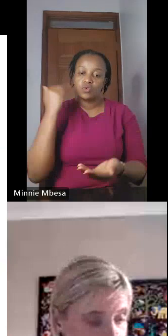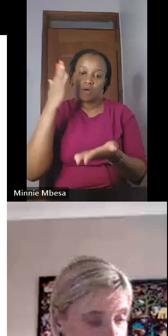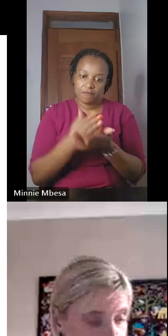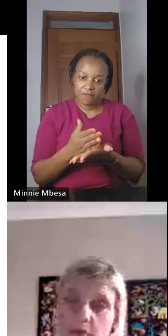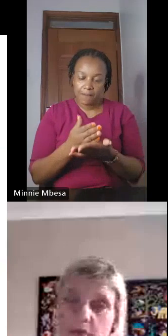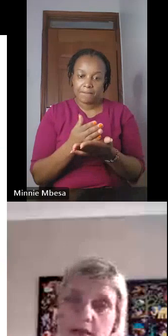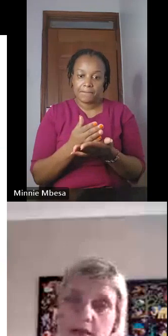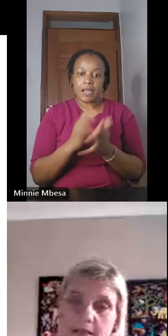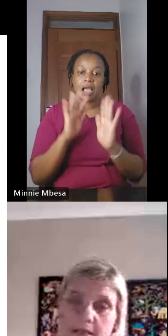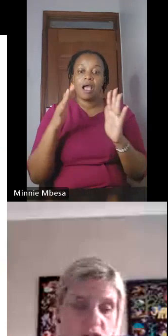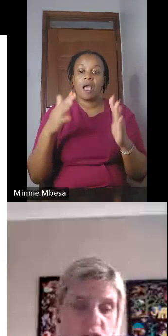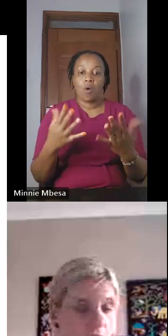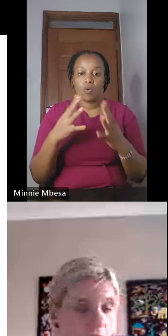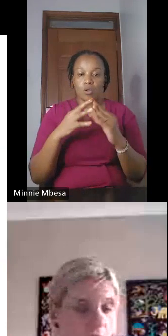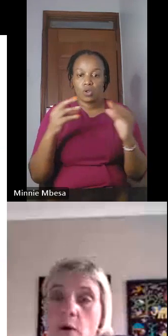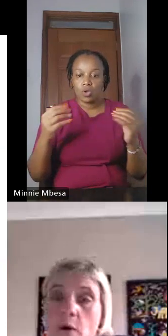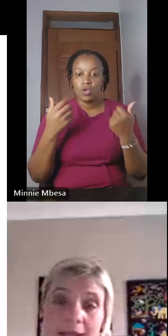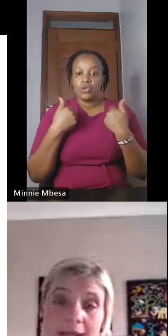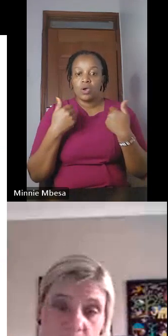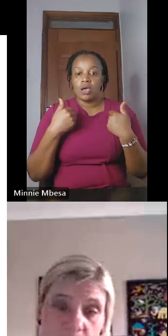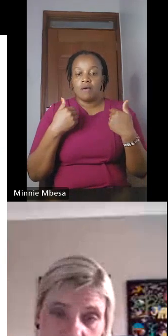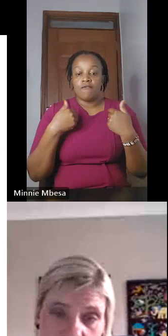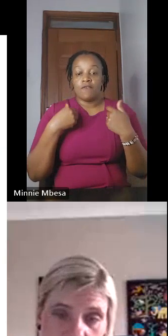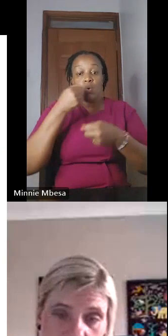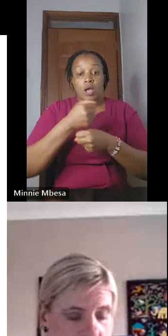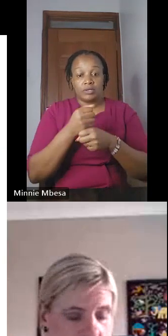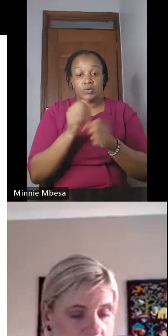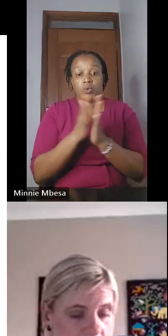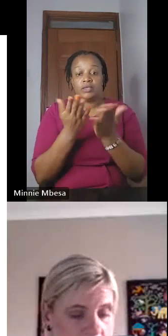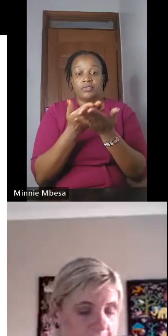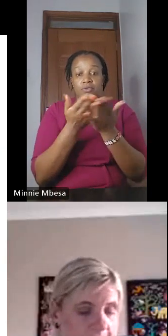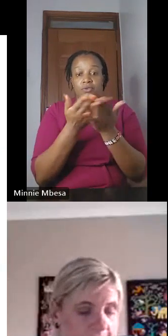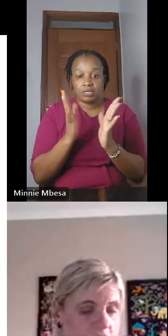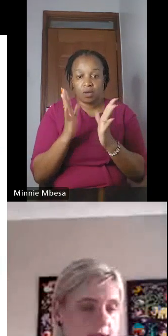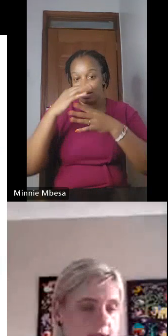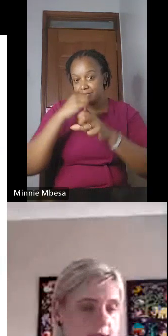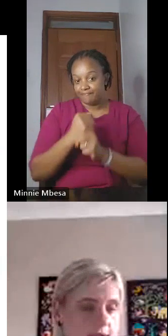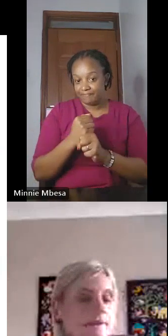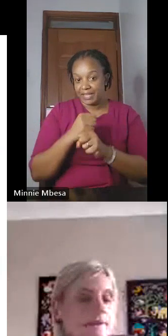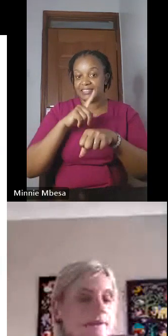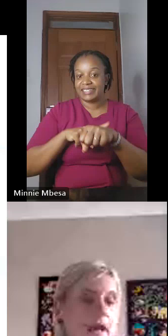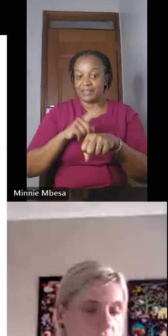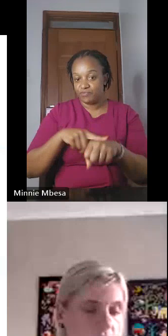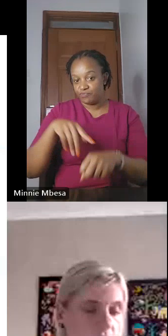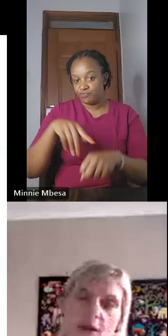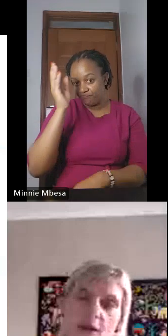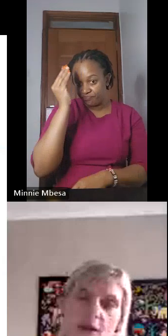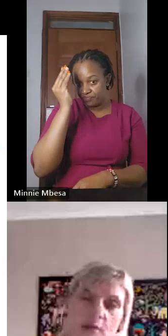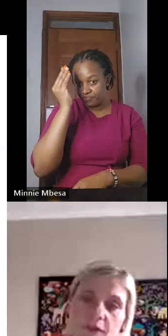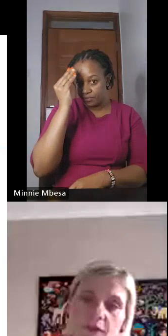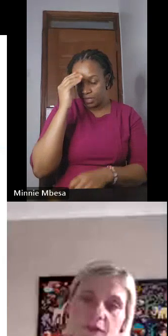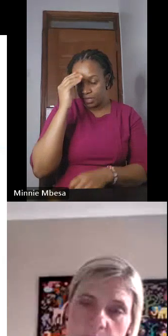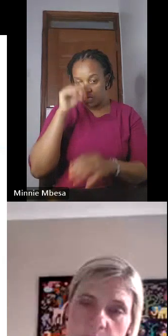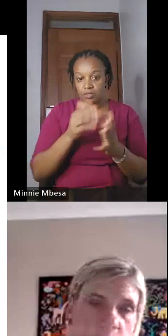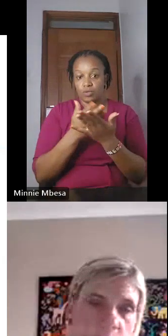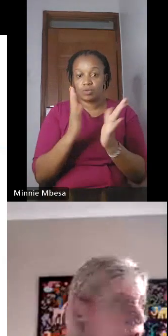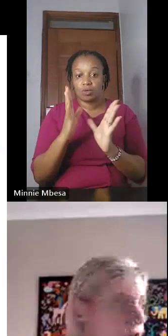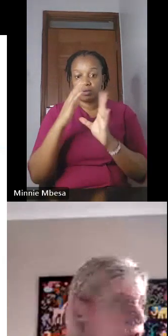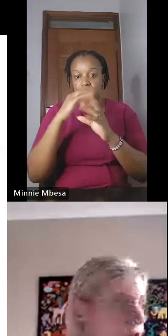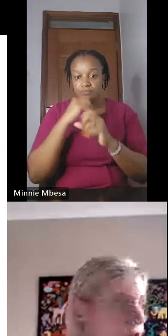you've worked with that organization or when you studied at that organization. And we also want the